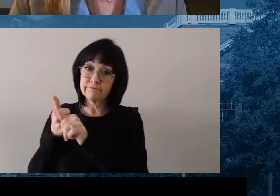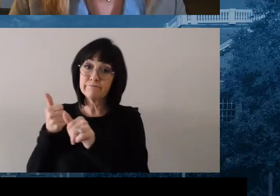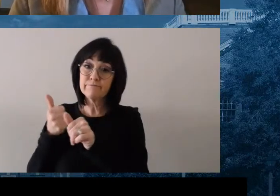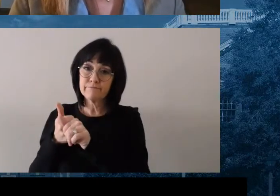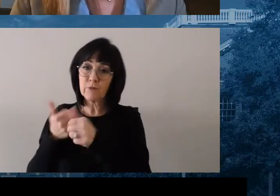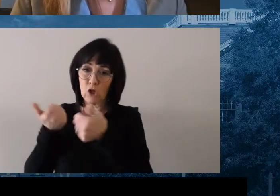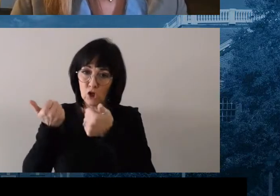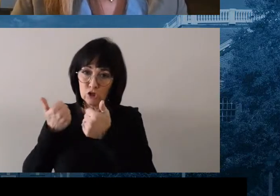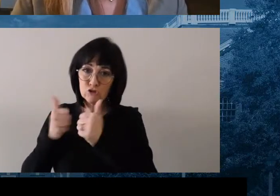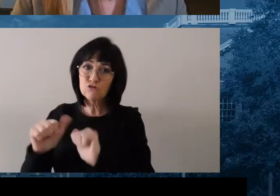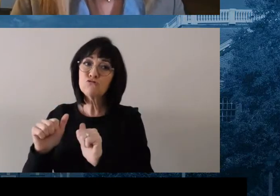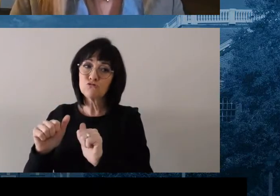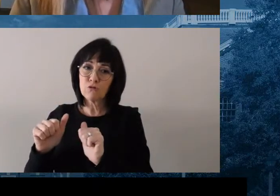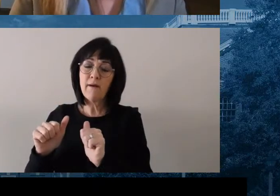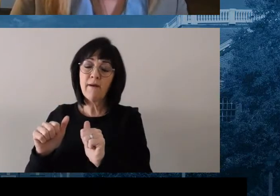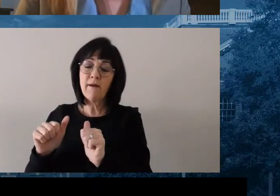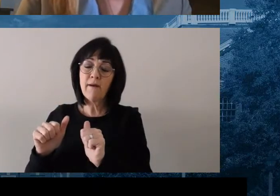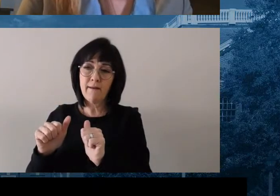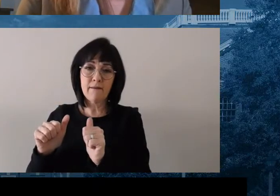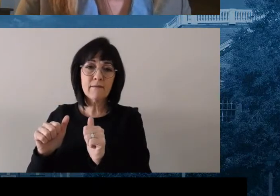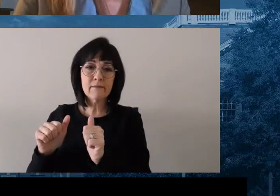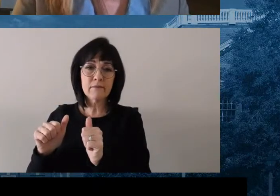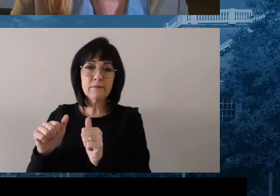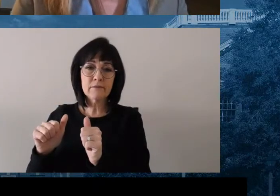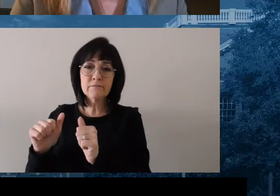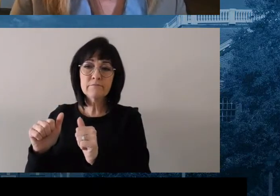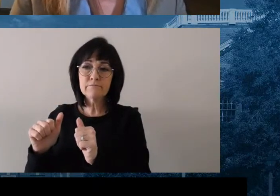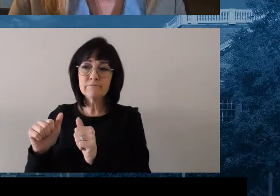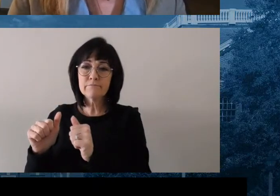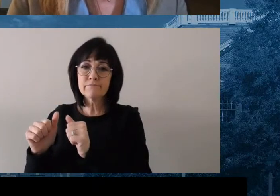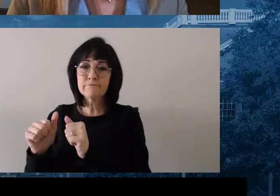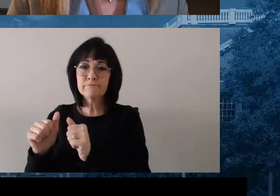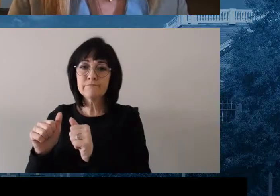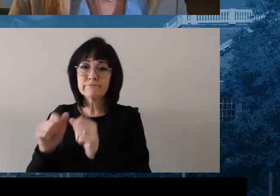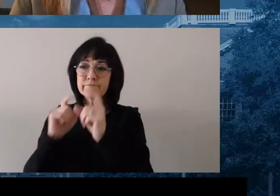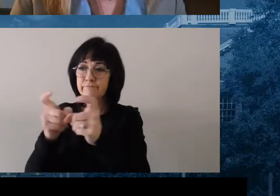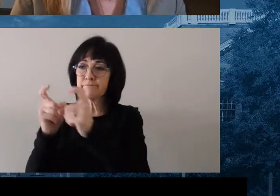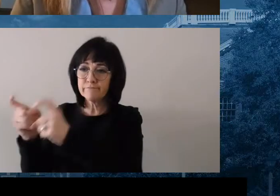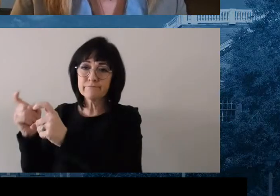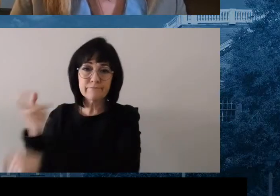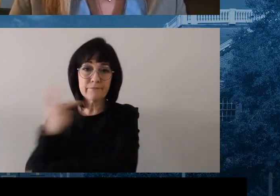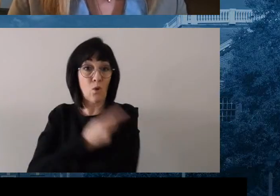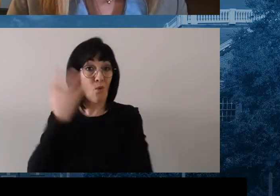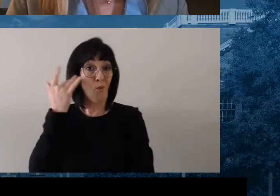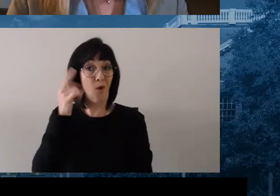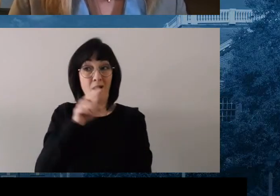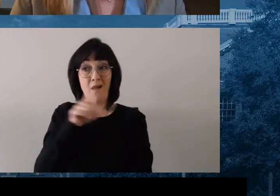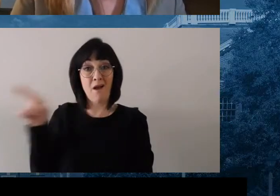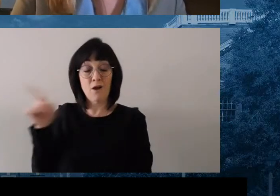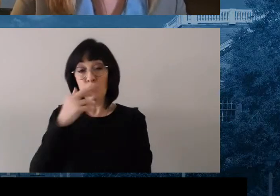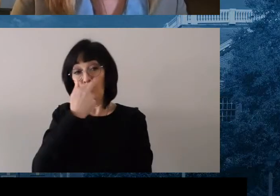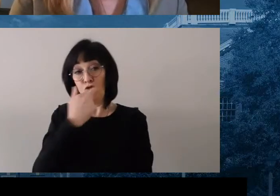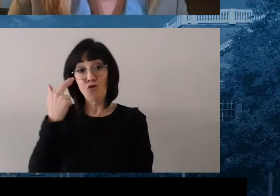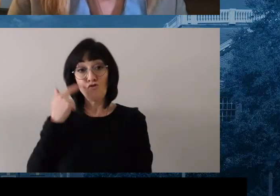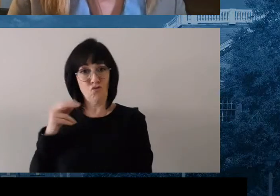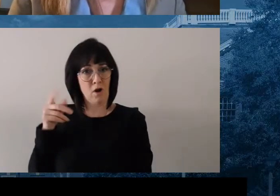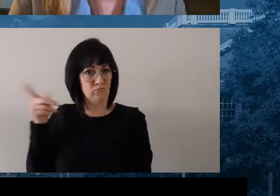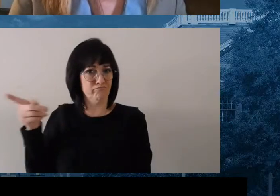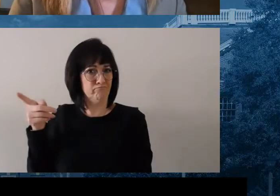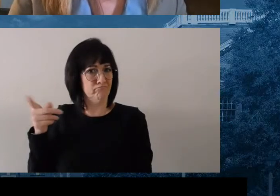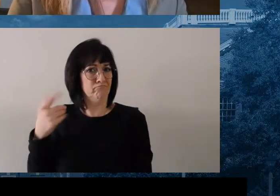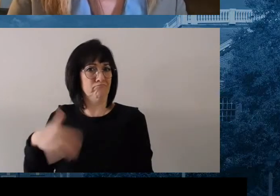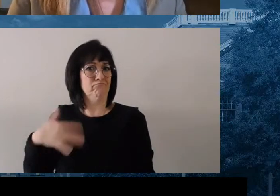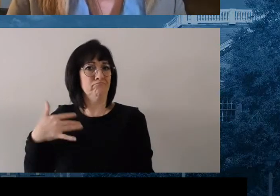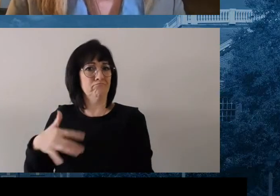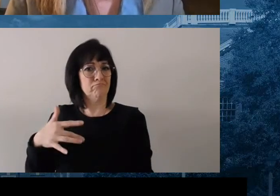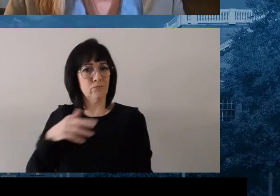interacting with the public all along. And in fact, they're interacting with members of the public who often aren't wearing masks. So we were happy to be able